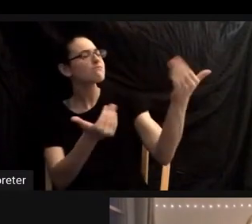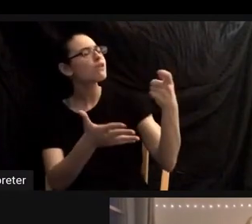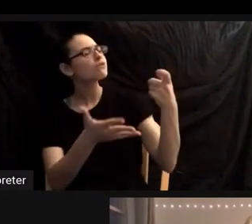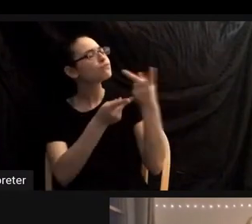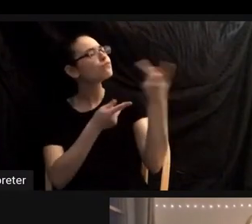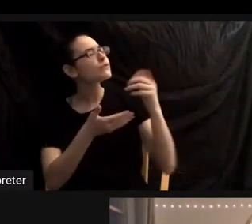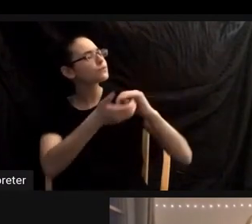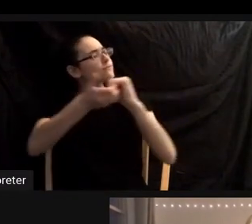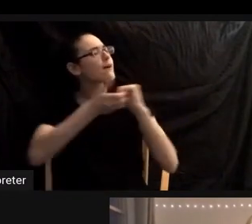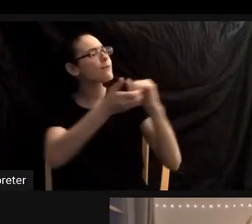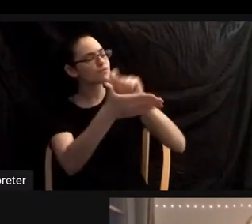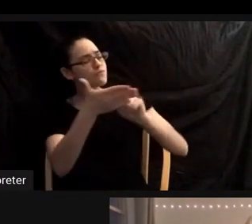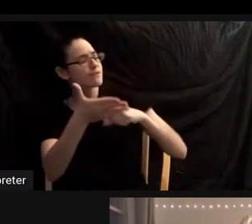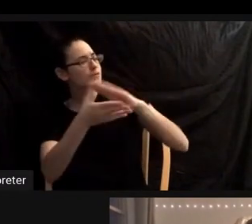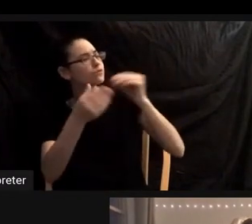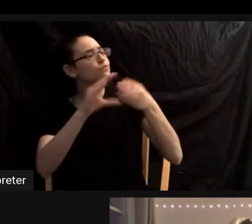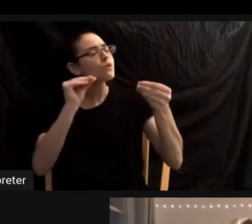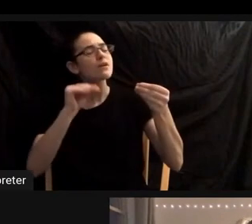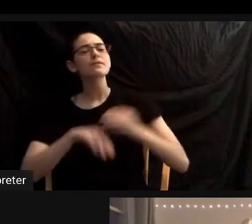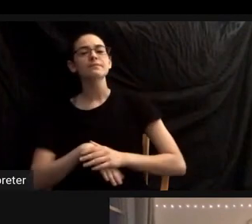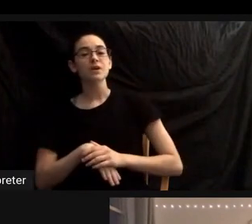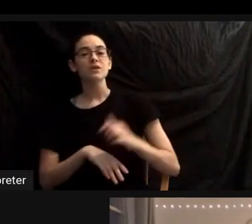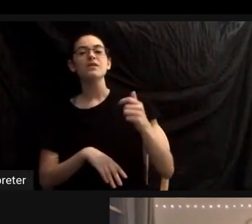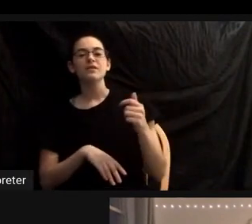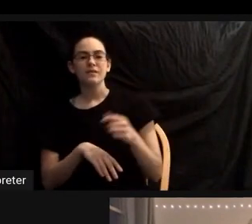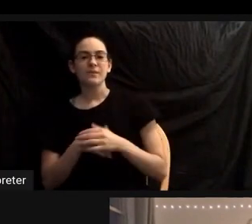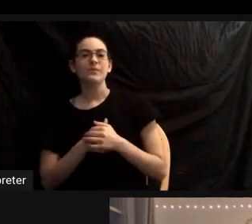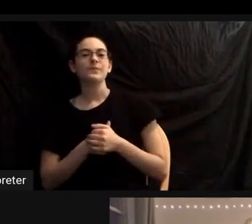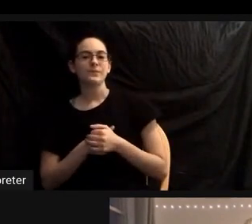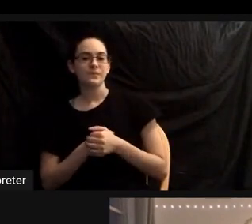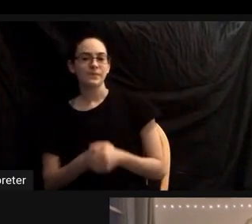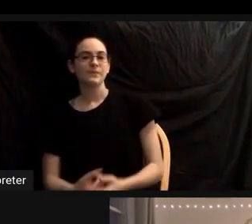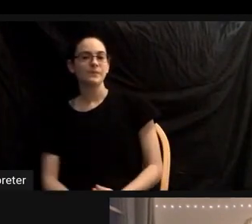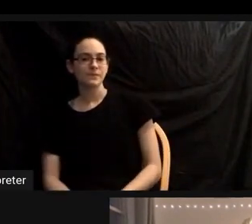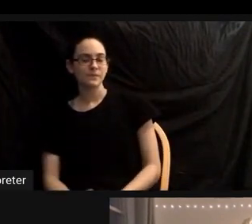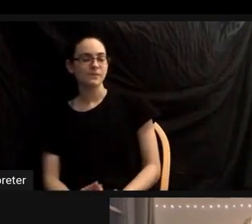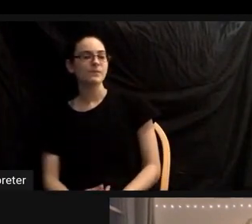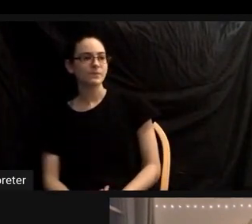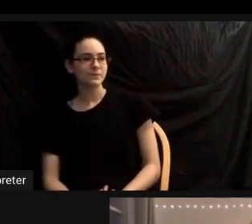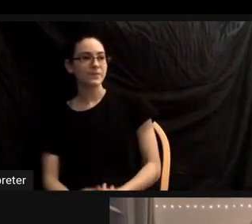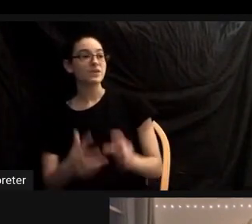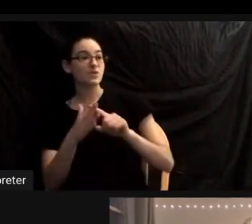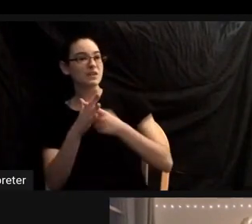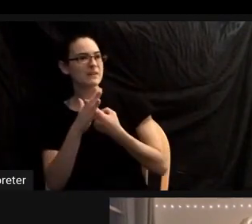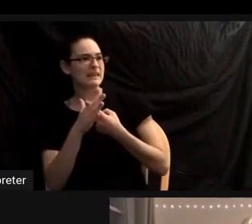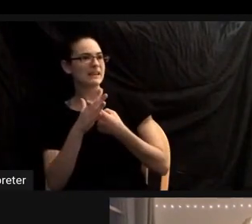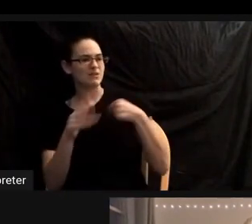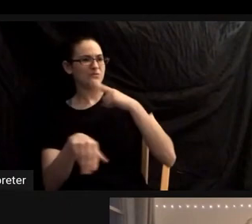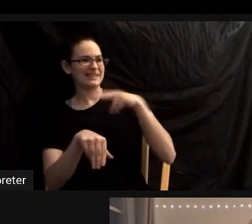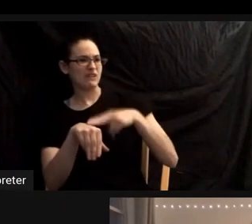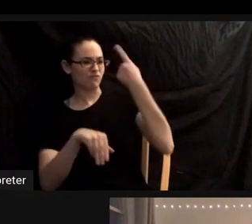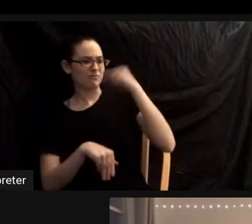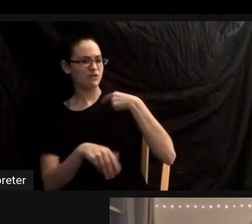let's produce this whole thing together. And so I was very used to, at the beginning, producing my own work, which came from,